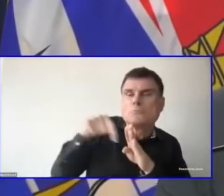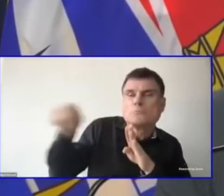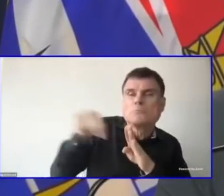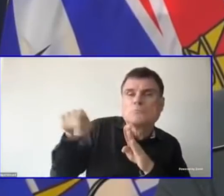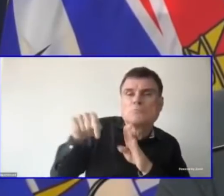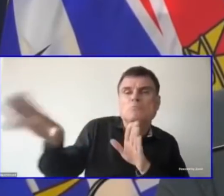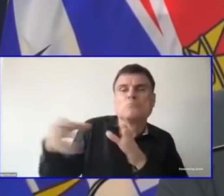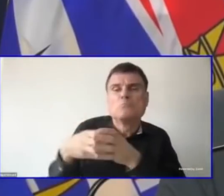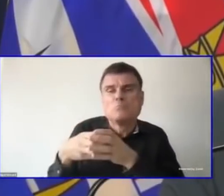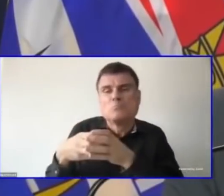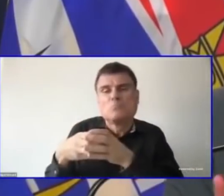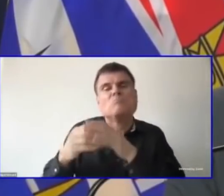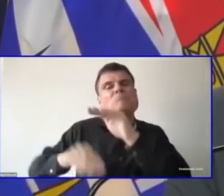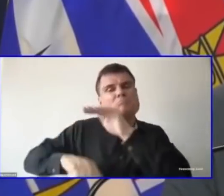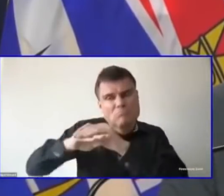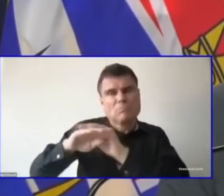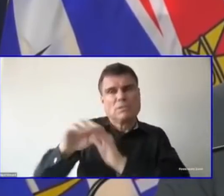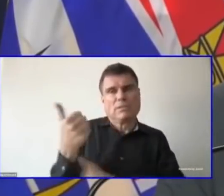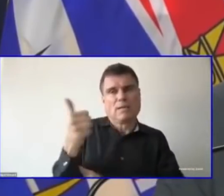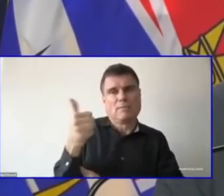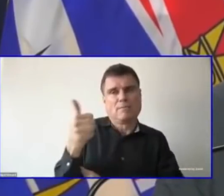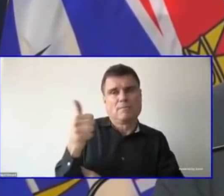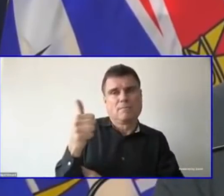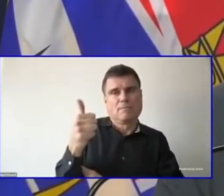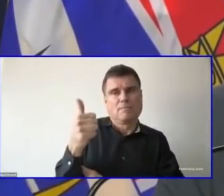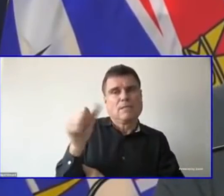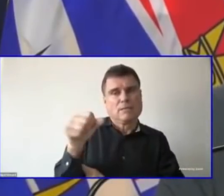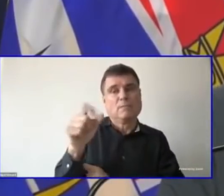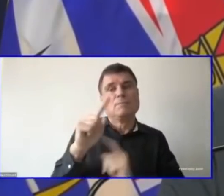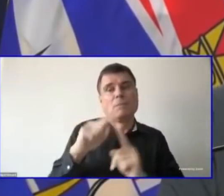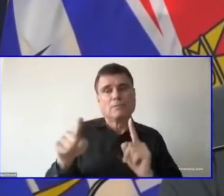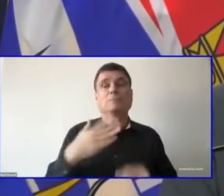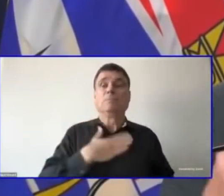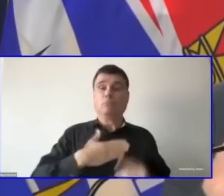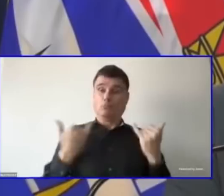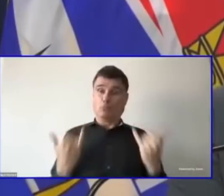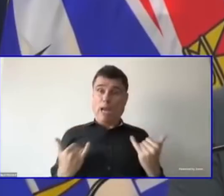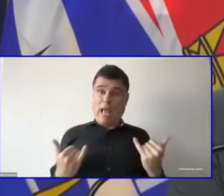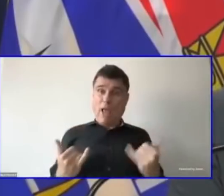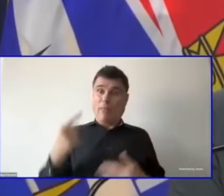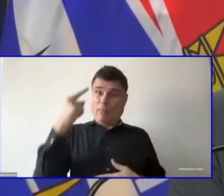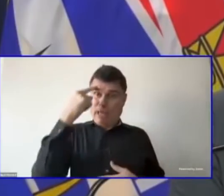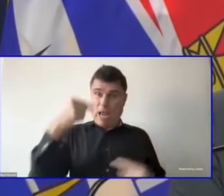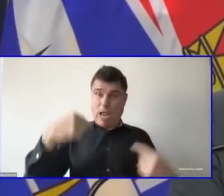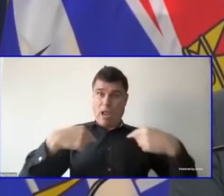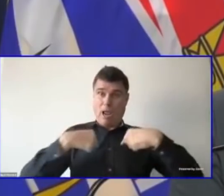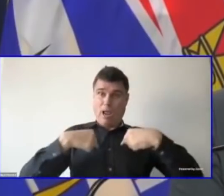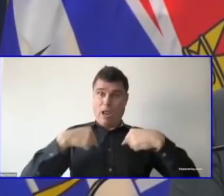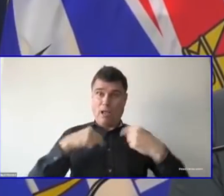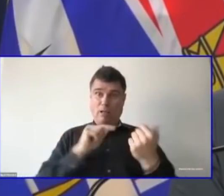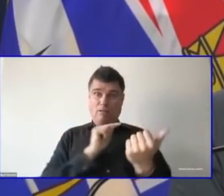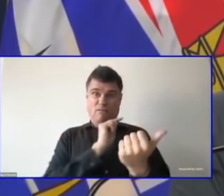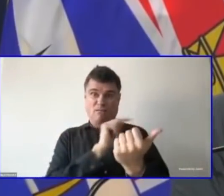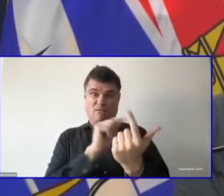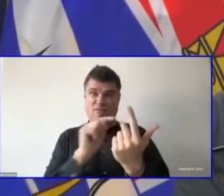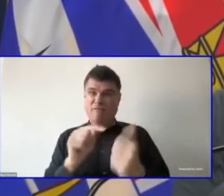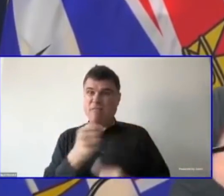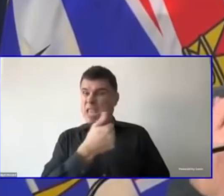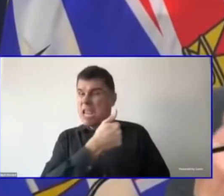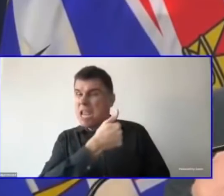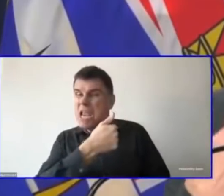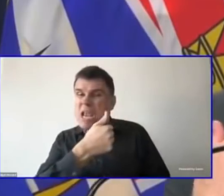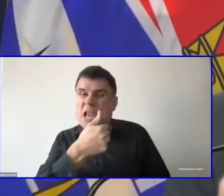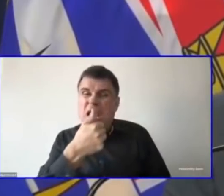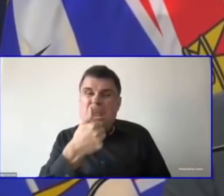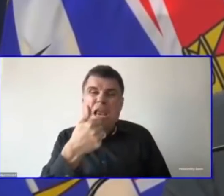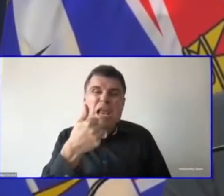is reducing your risk. But you know what? Right now, people need to think, if I have any symptoms at all, even if I think it's